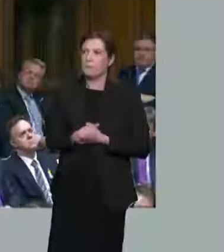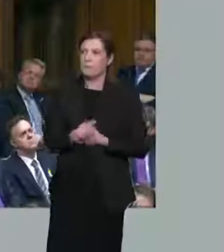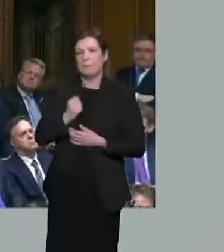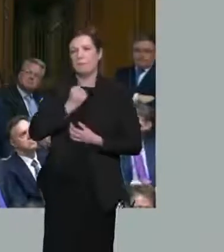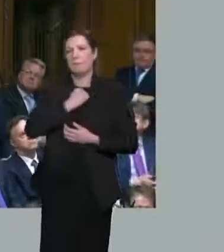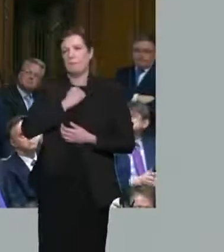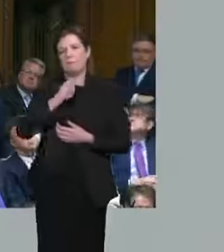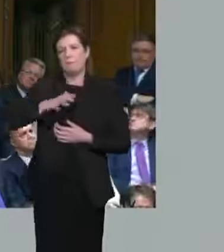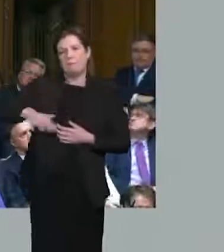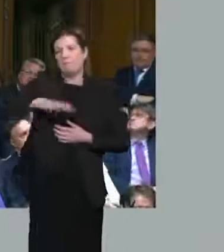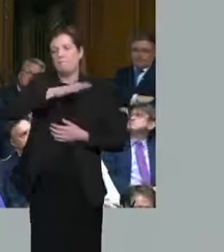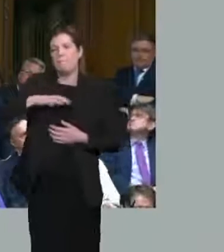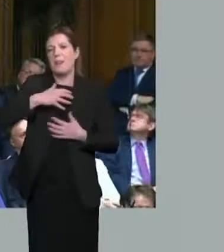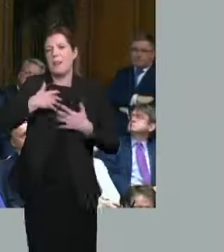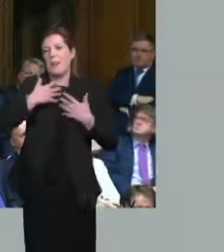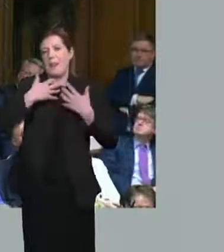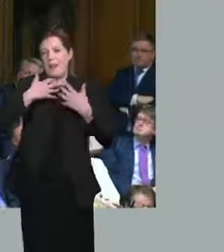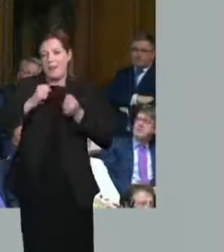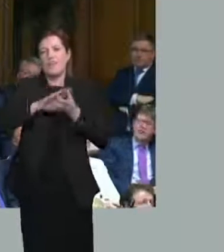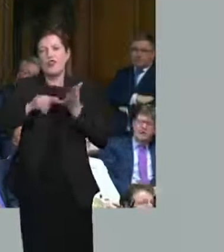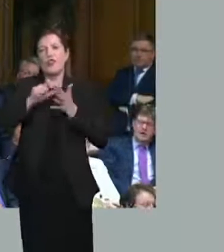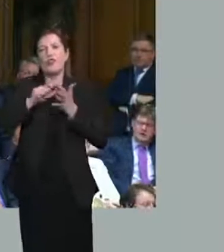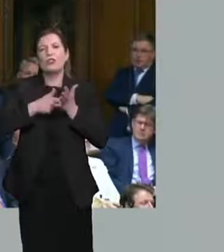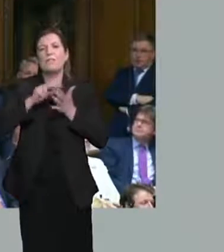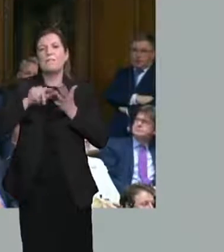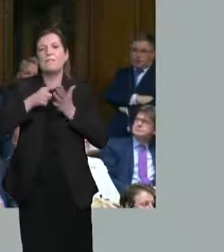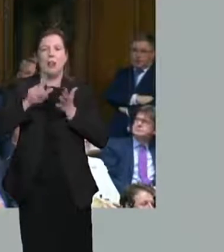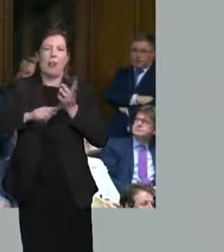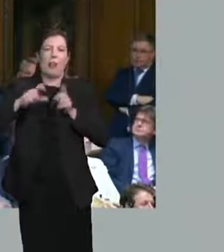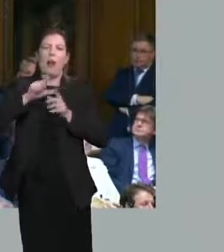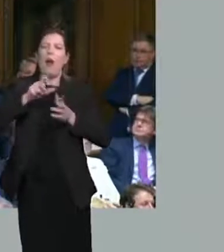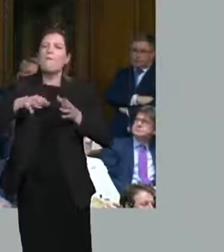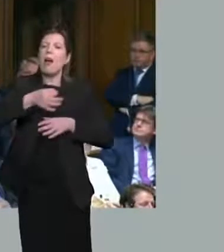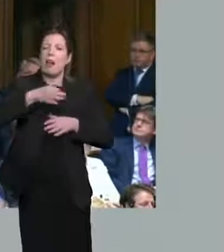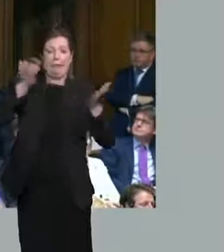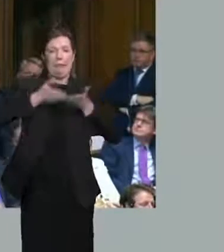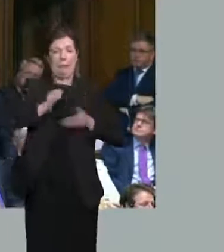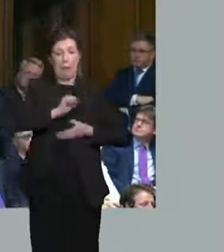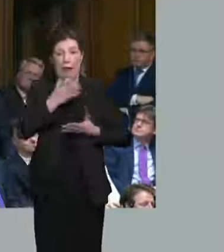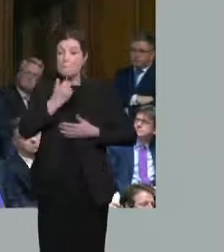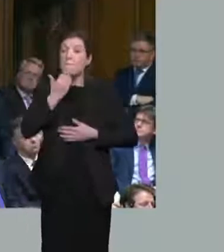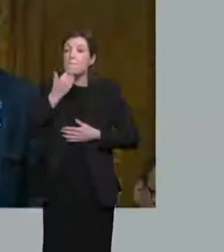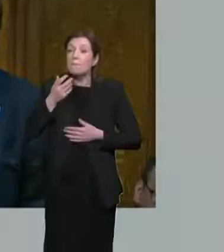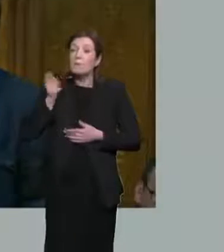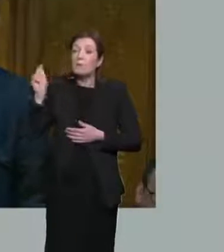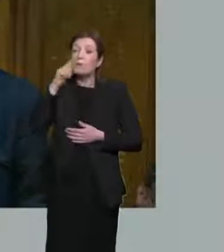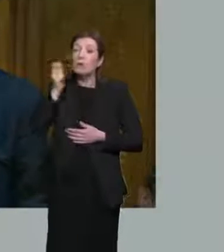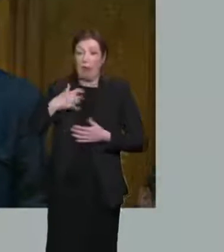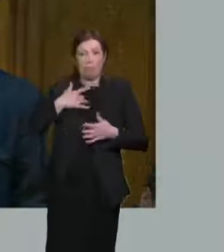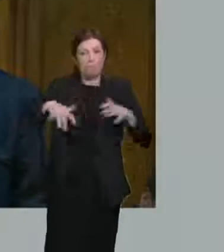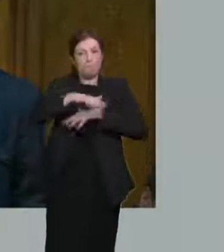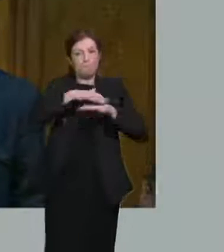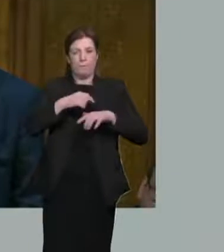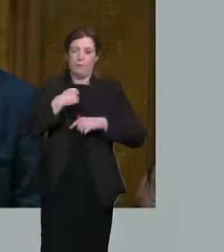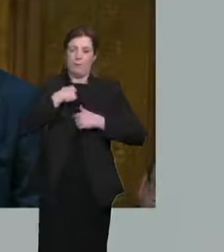vibrant Ukrainian community in Huddersfield and Colne Valley. And this Friday at the Ukrainian Club in Huddersfield, they'll